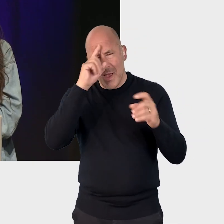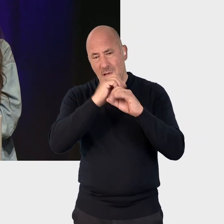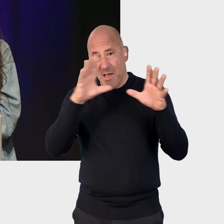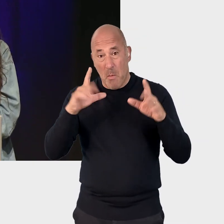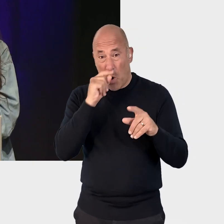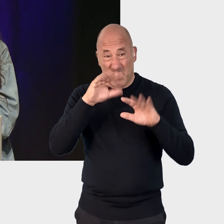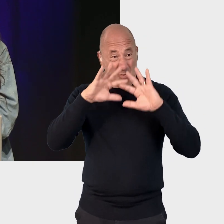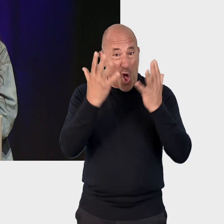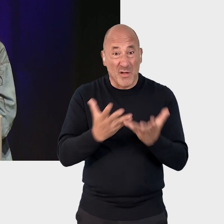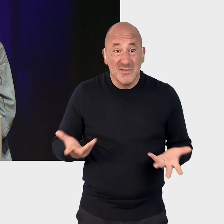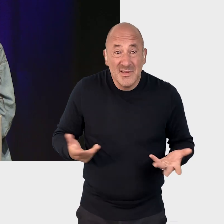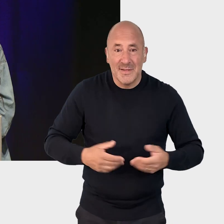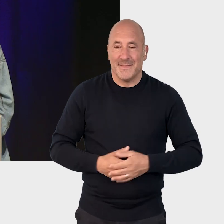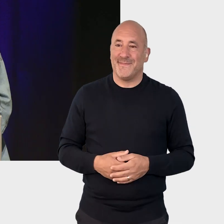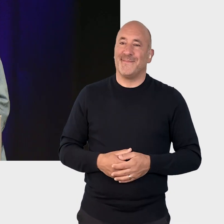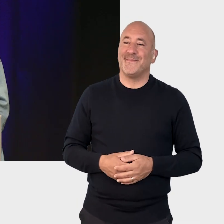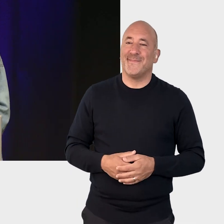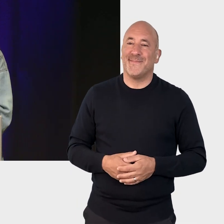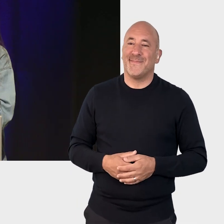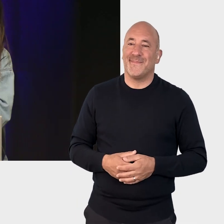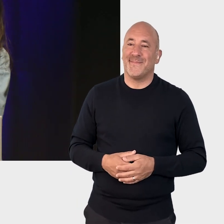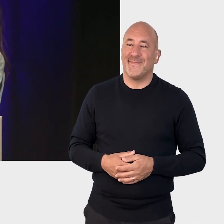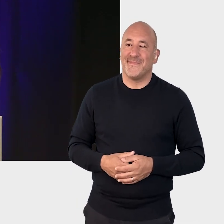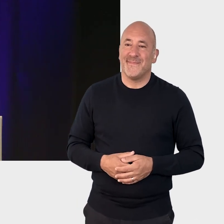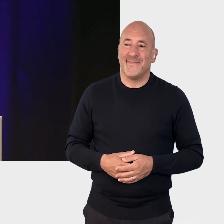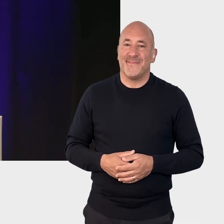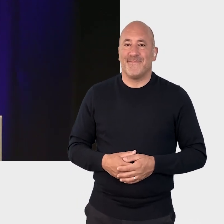in other places, maybe even around the world.